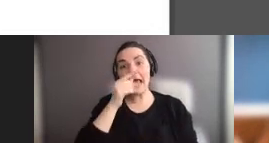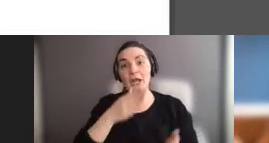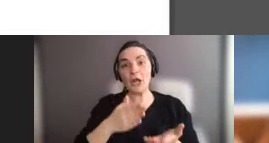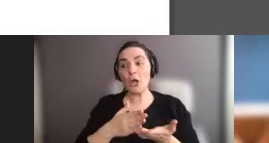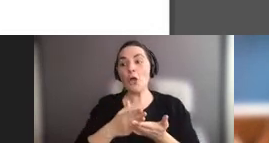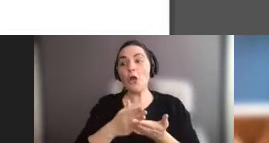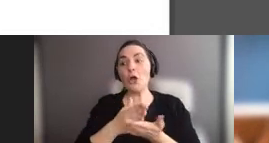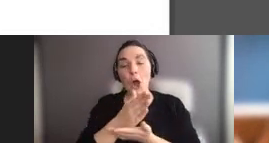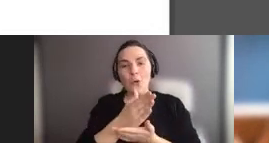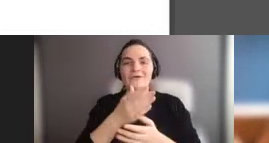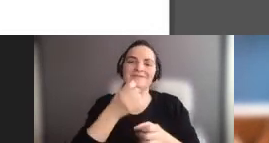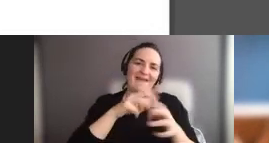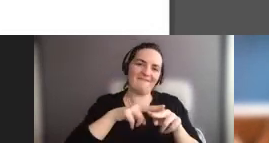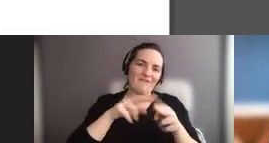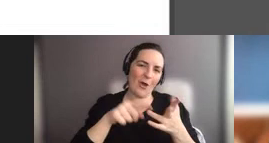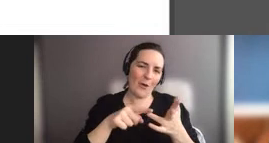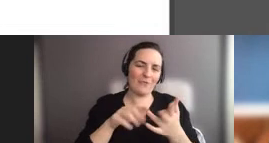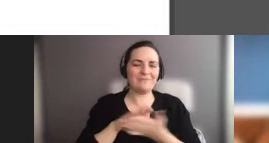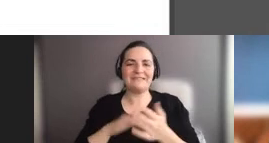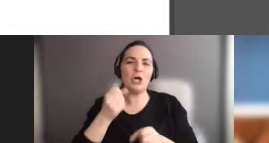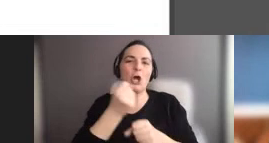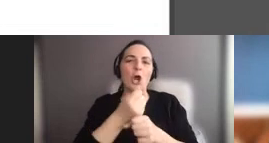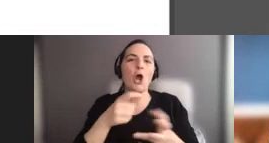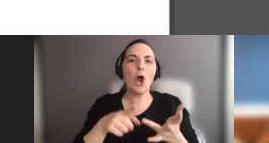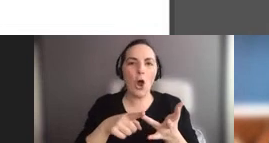other stuff.